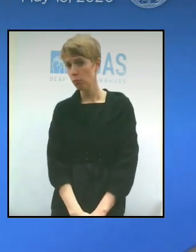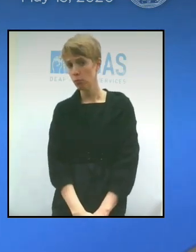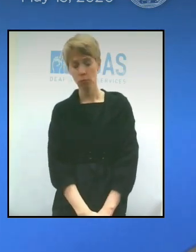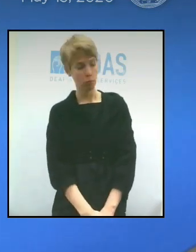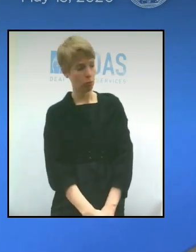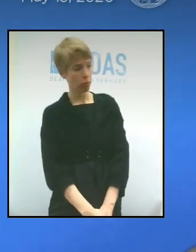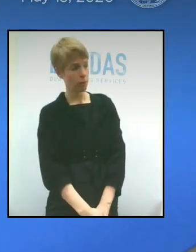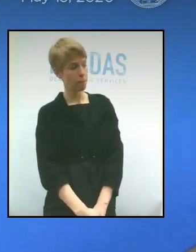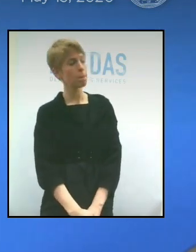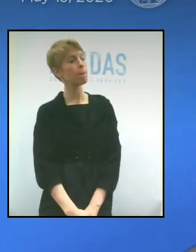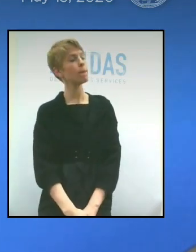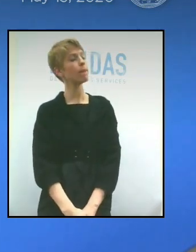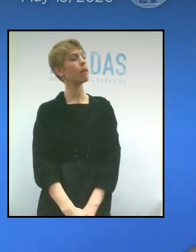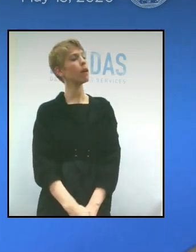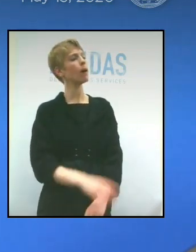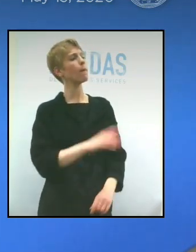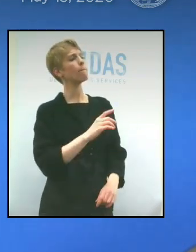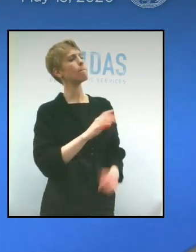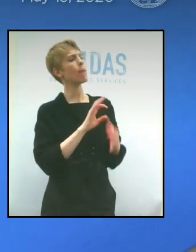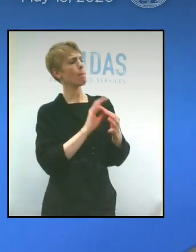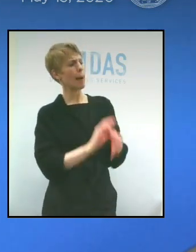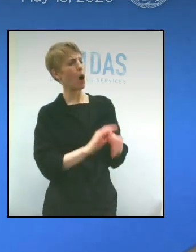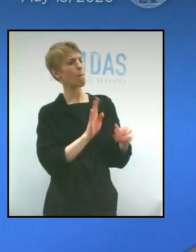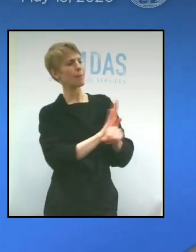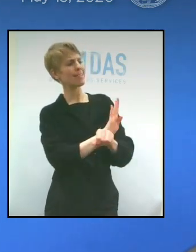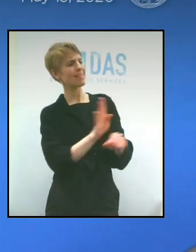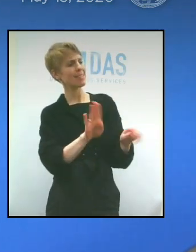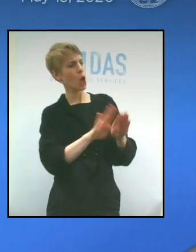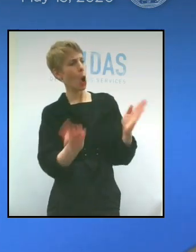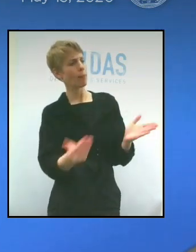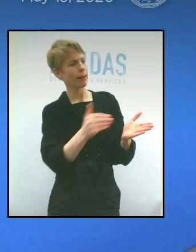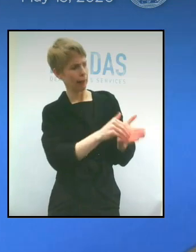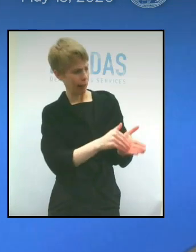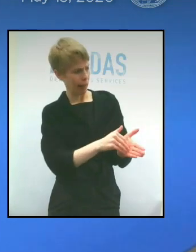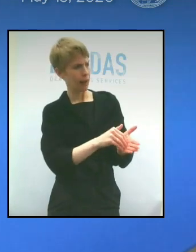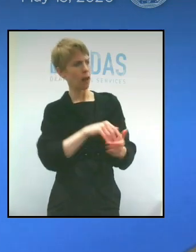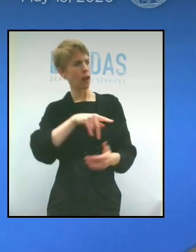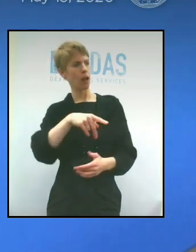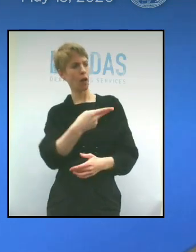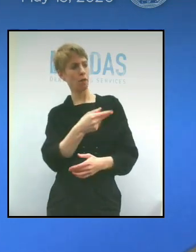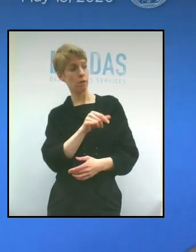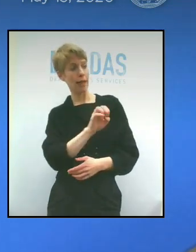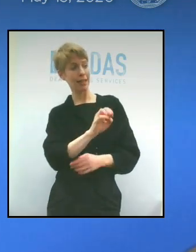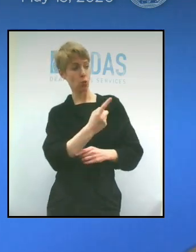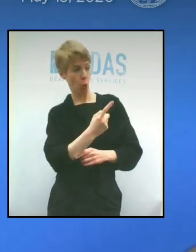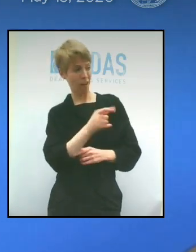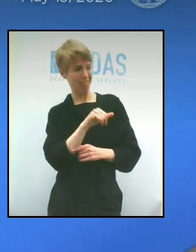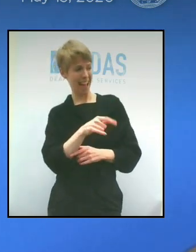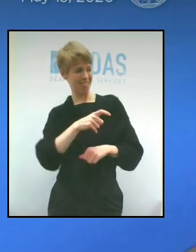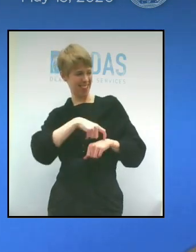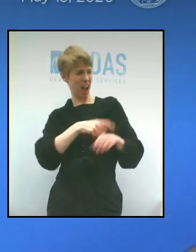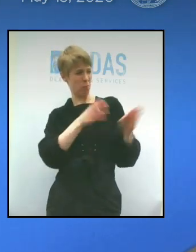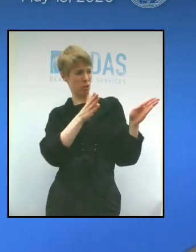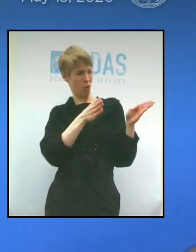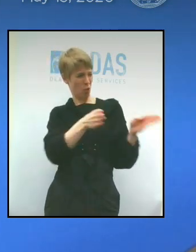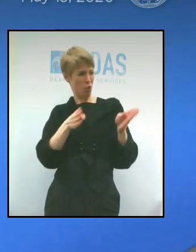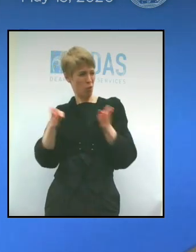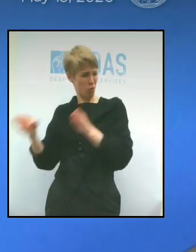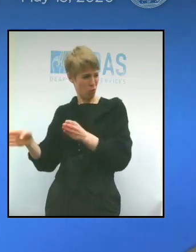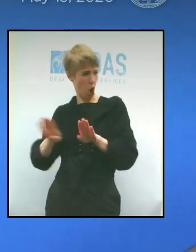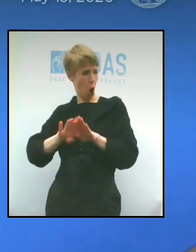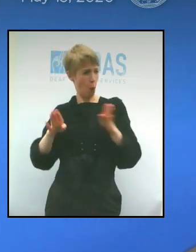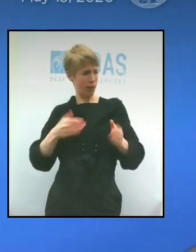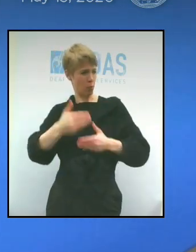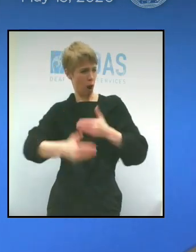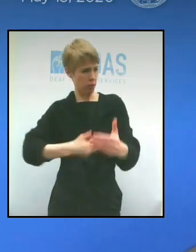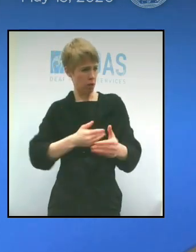Of reopening, what does phase 1 mean for social distancing? Should people still be staying at home as